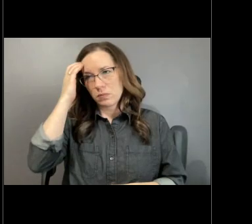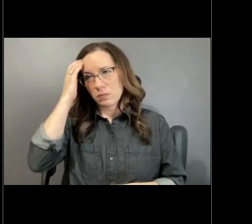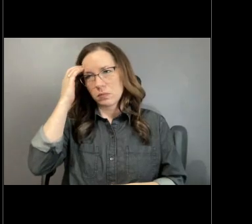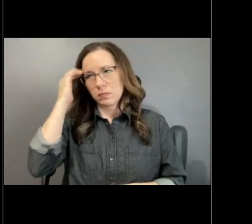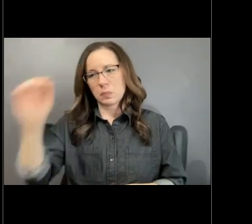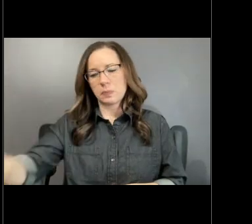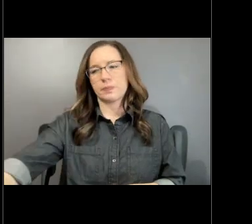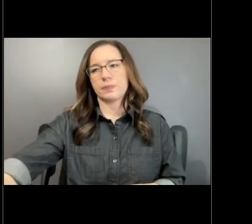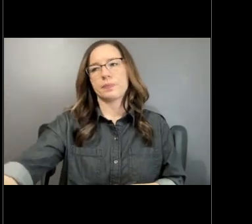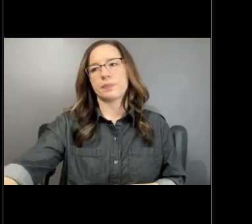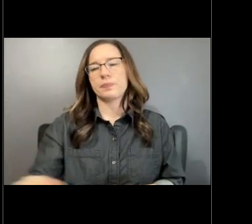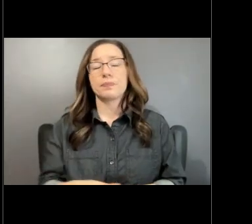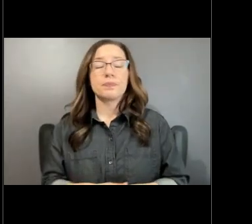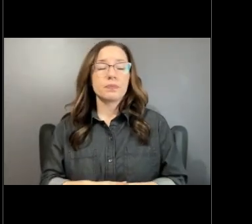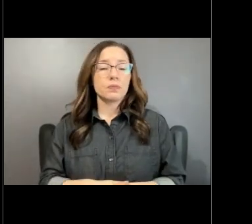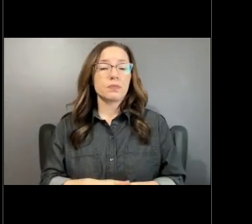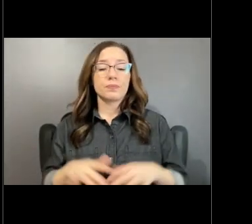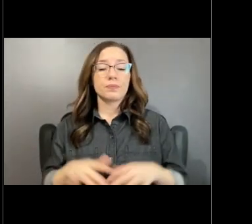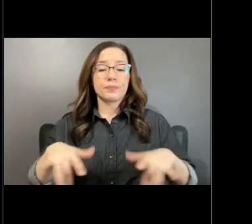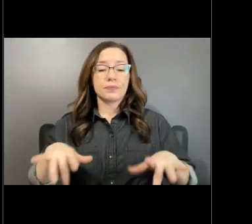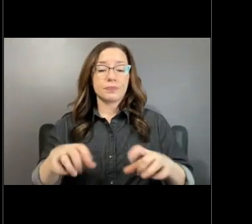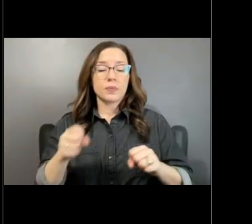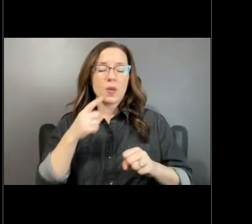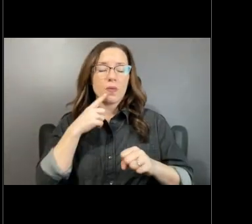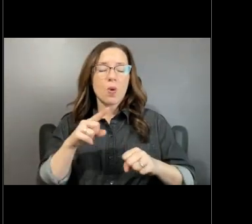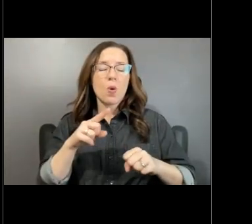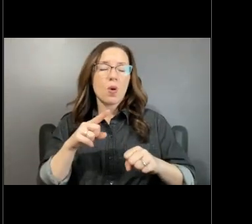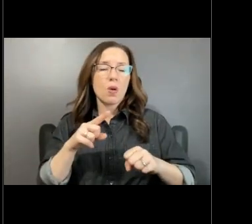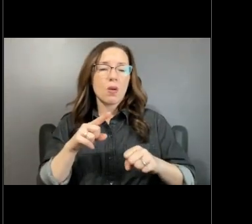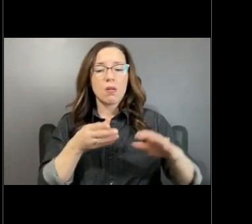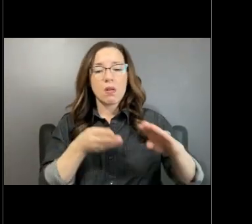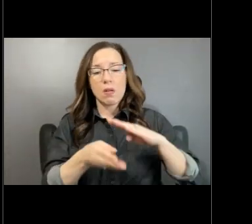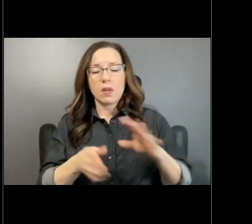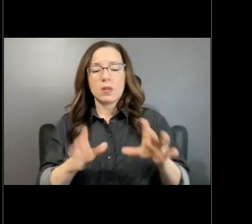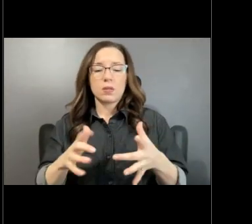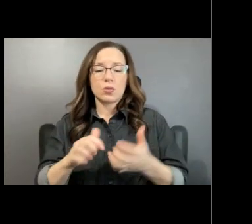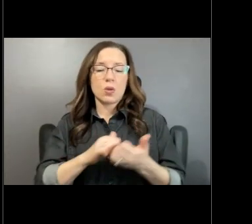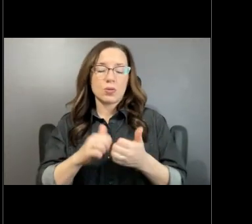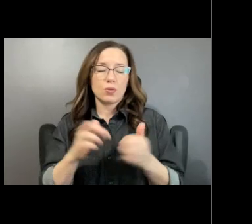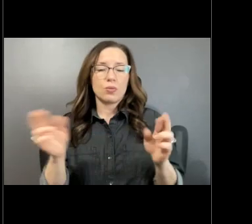Clear floor space for ovens, dishwashers, and